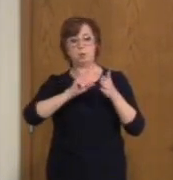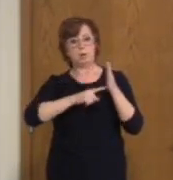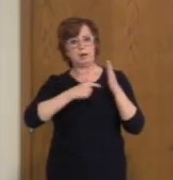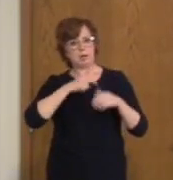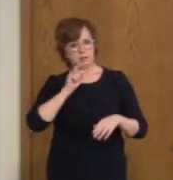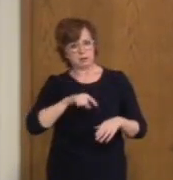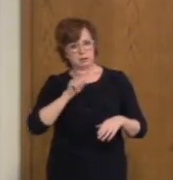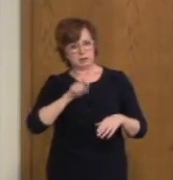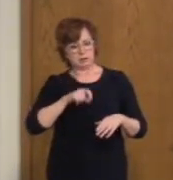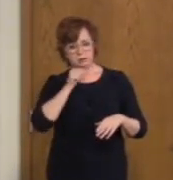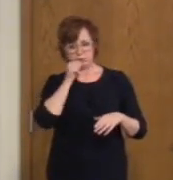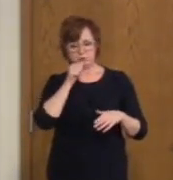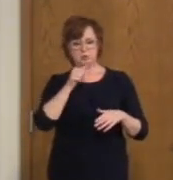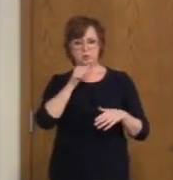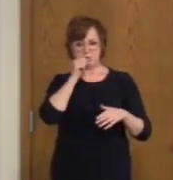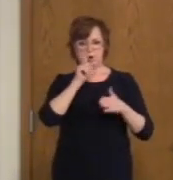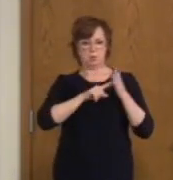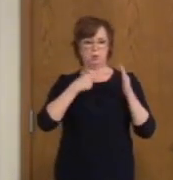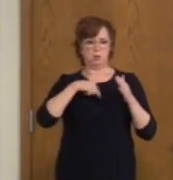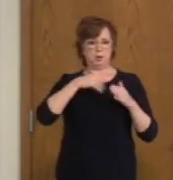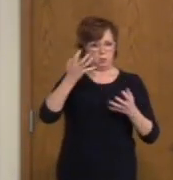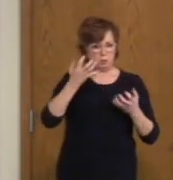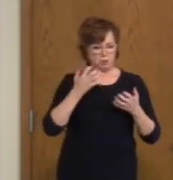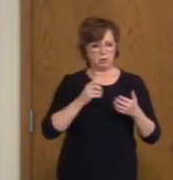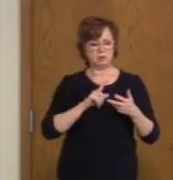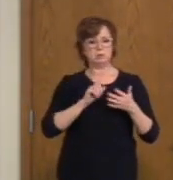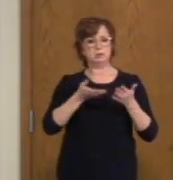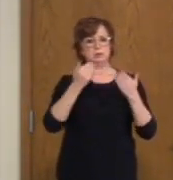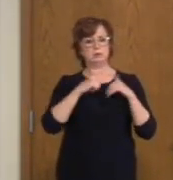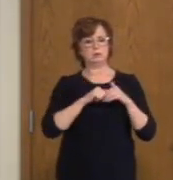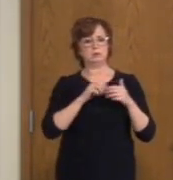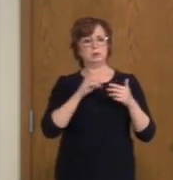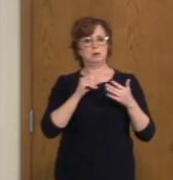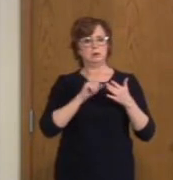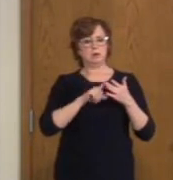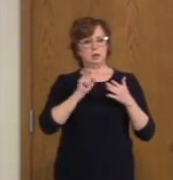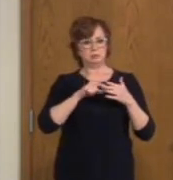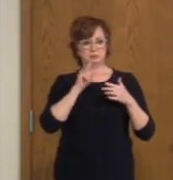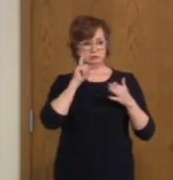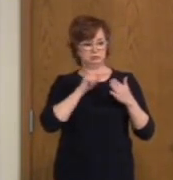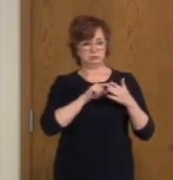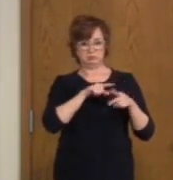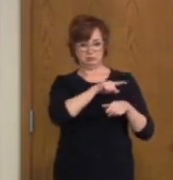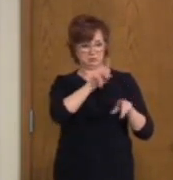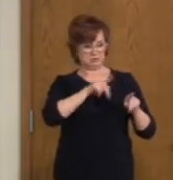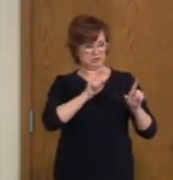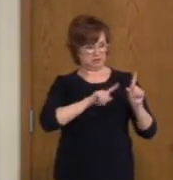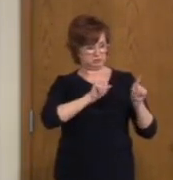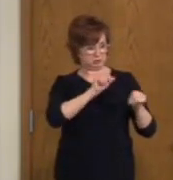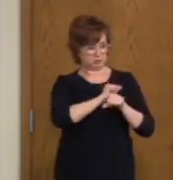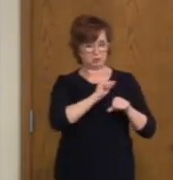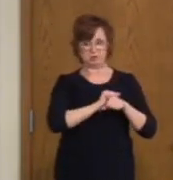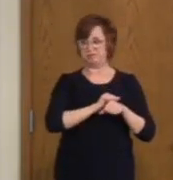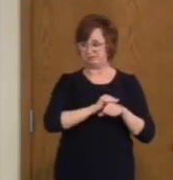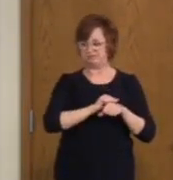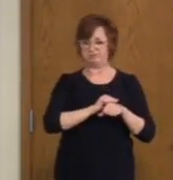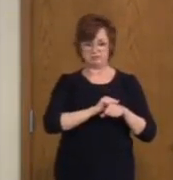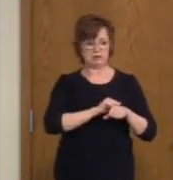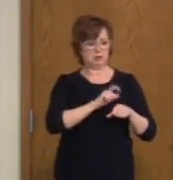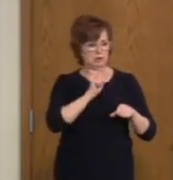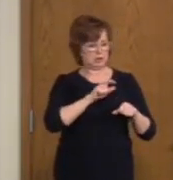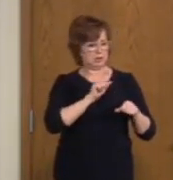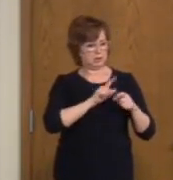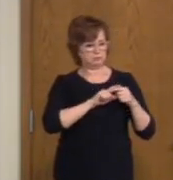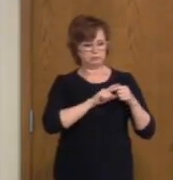again, I think we have to protect also and recognize the sacrifice of people who have to be at work, who have to keep,